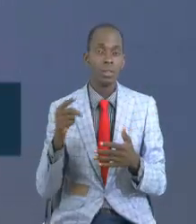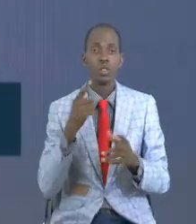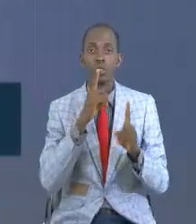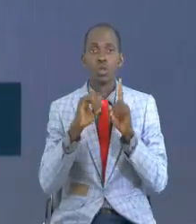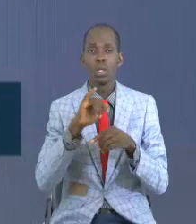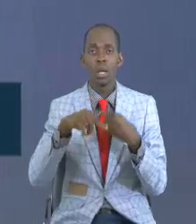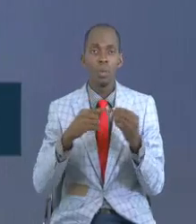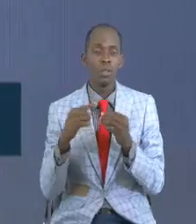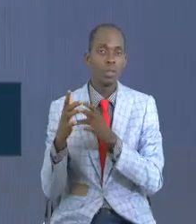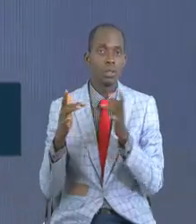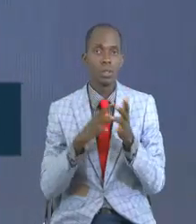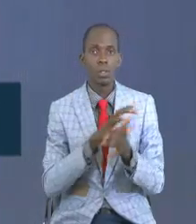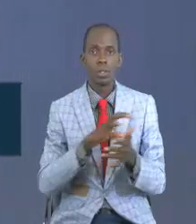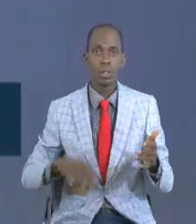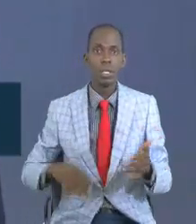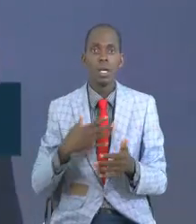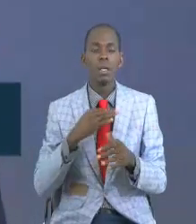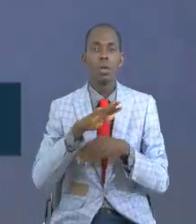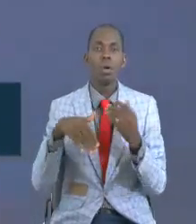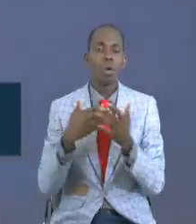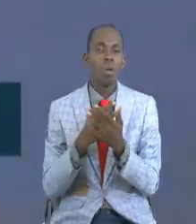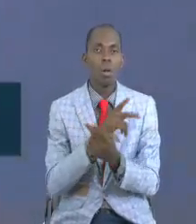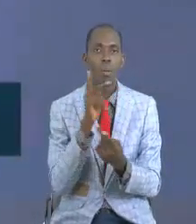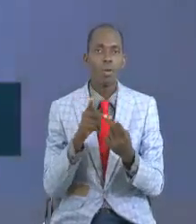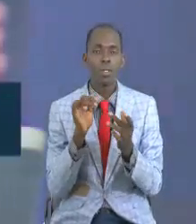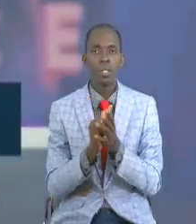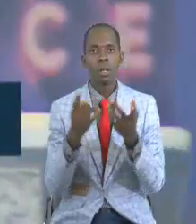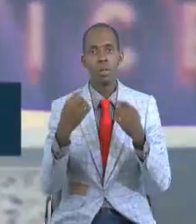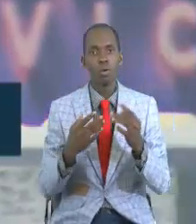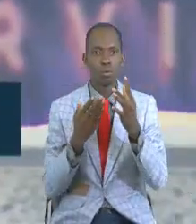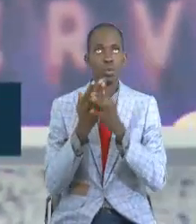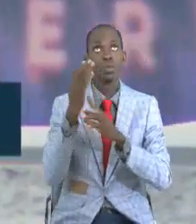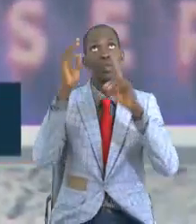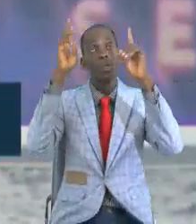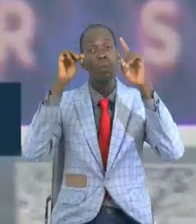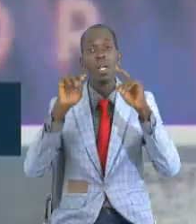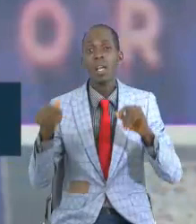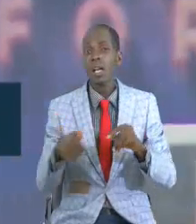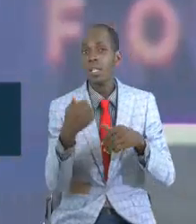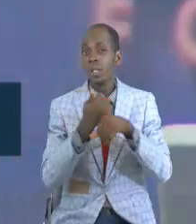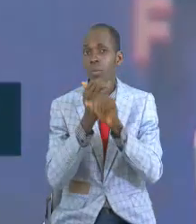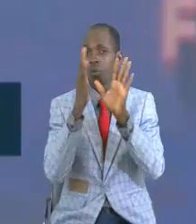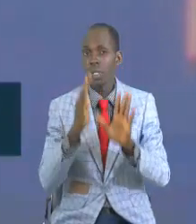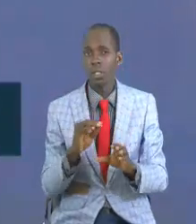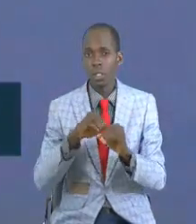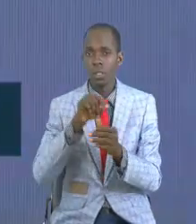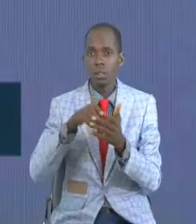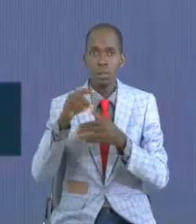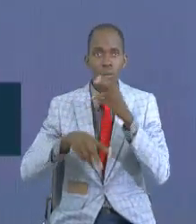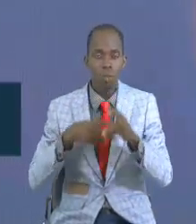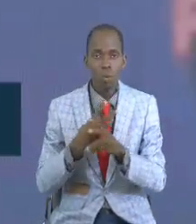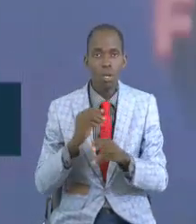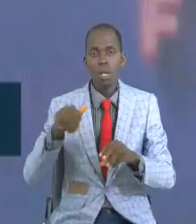that comes through him. Any maker in this world, any manufacturer in